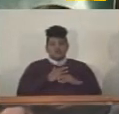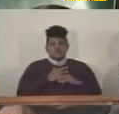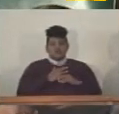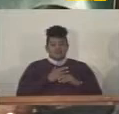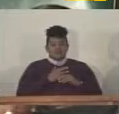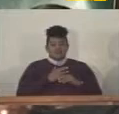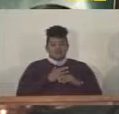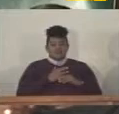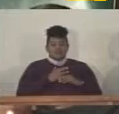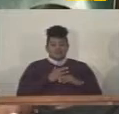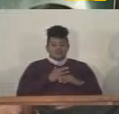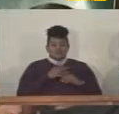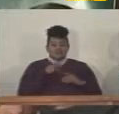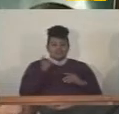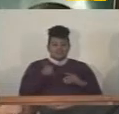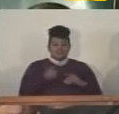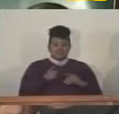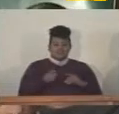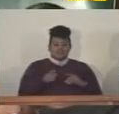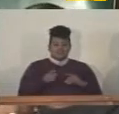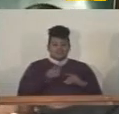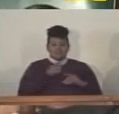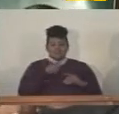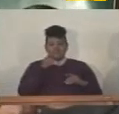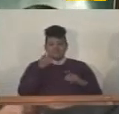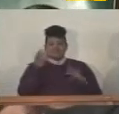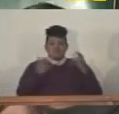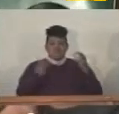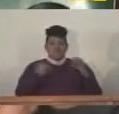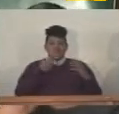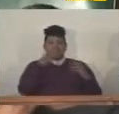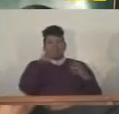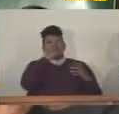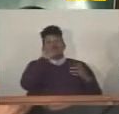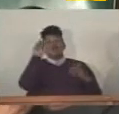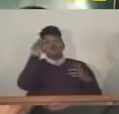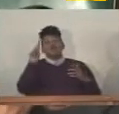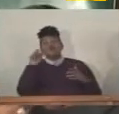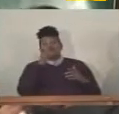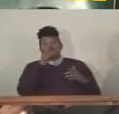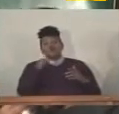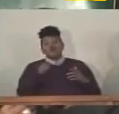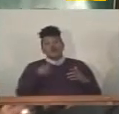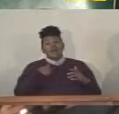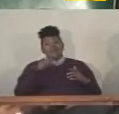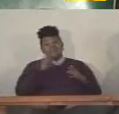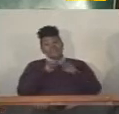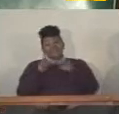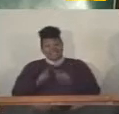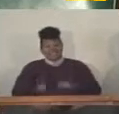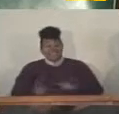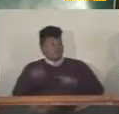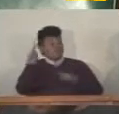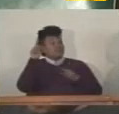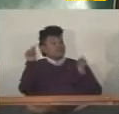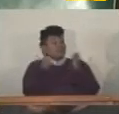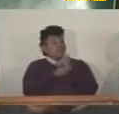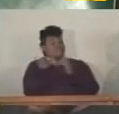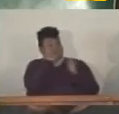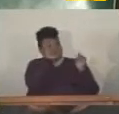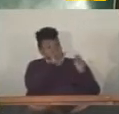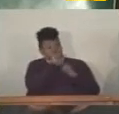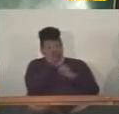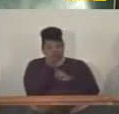with that brief summary, one can appreciate the difficulties faced by the prosecution when an accused is charged with